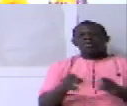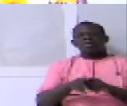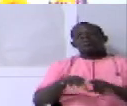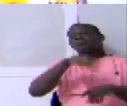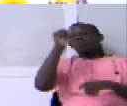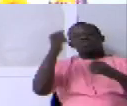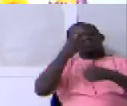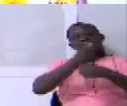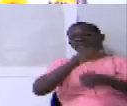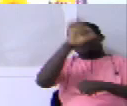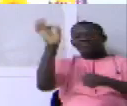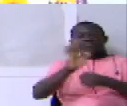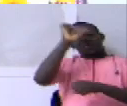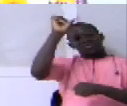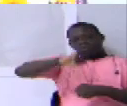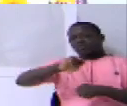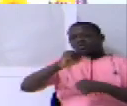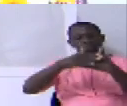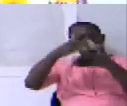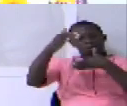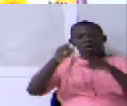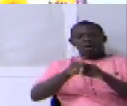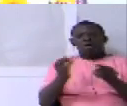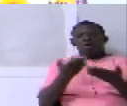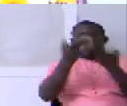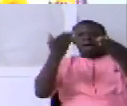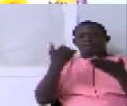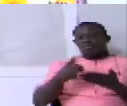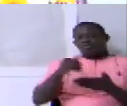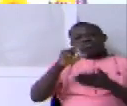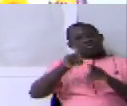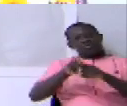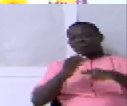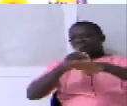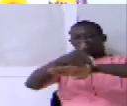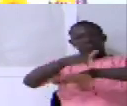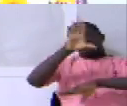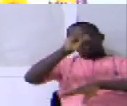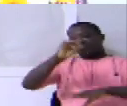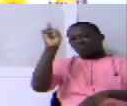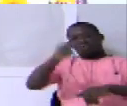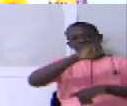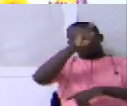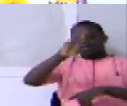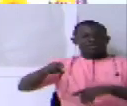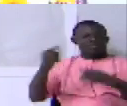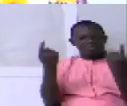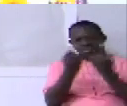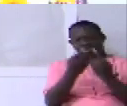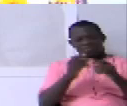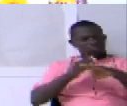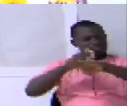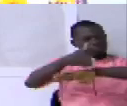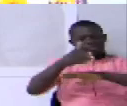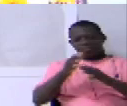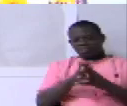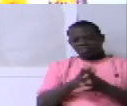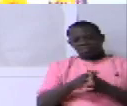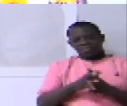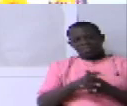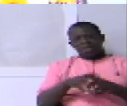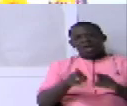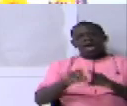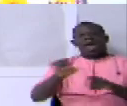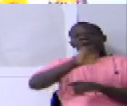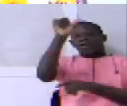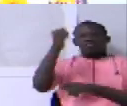to be worse. Mutumo le fonga be jawyala. Because people will keep on doing wrongs. Katu molu be continue le ka wotilimbali akuluke. And the